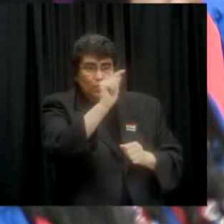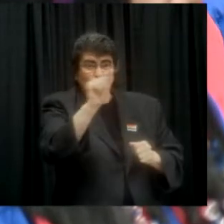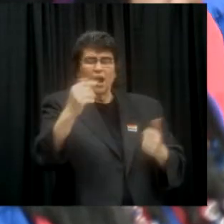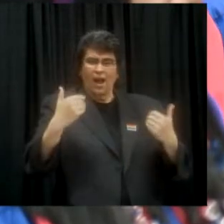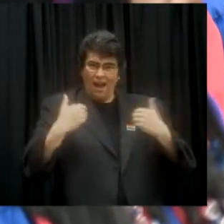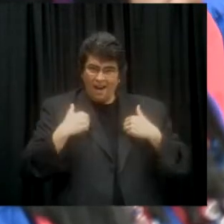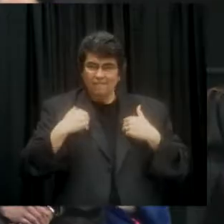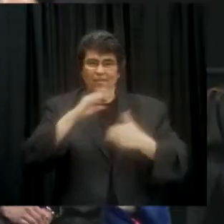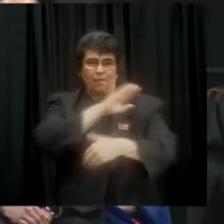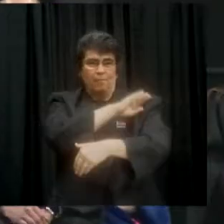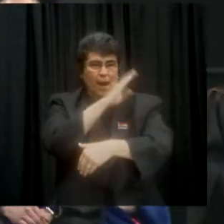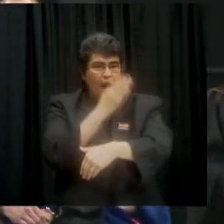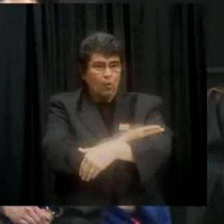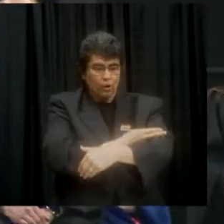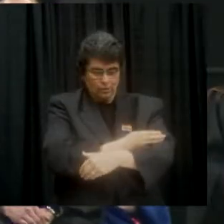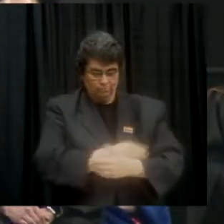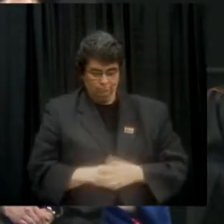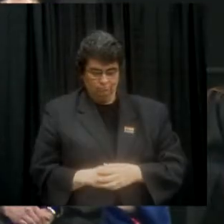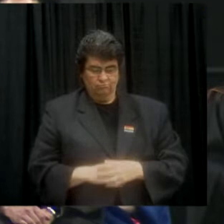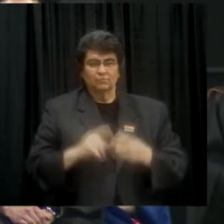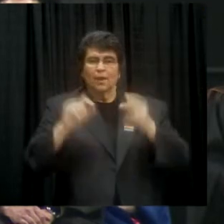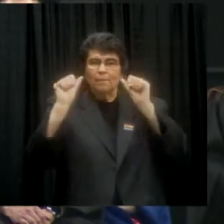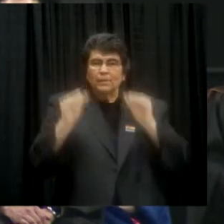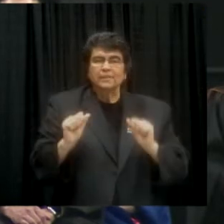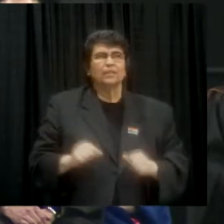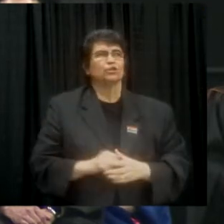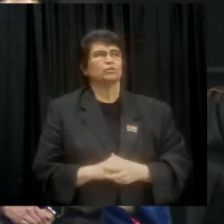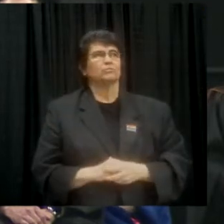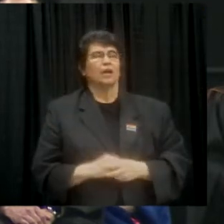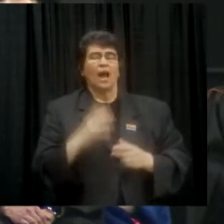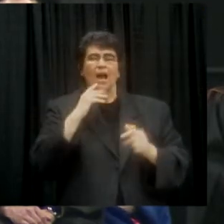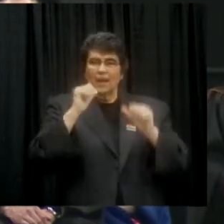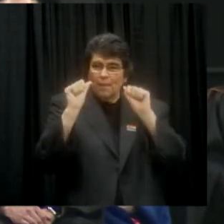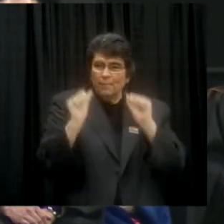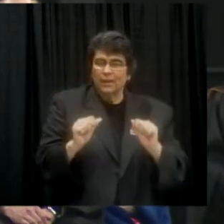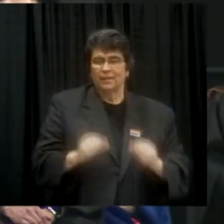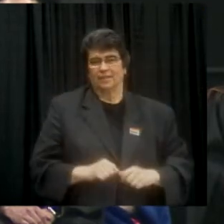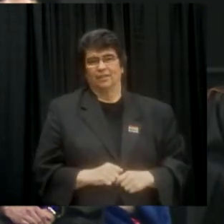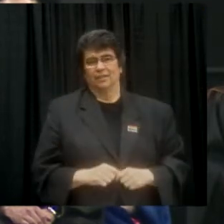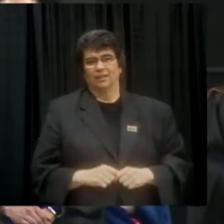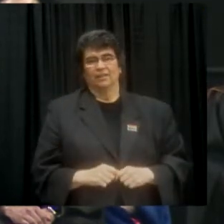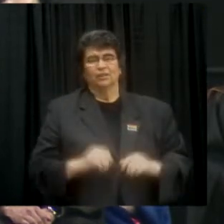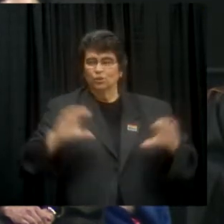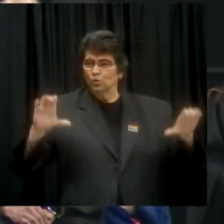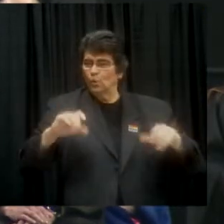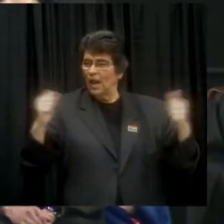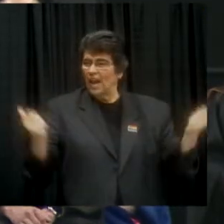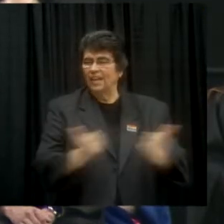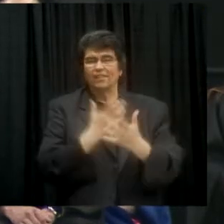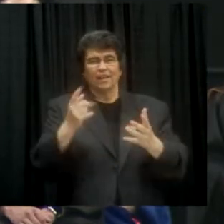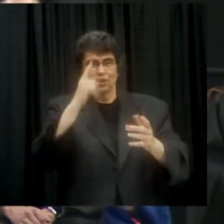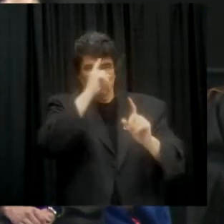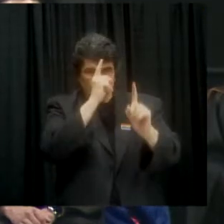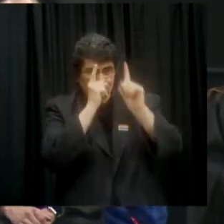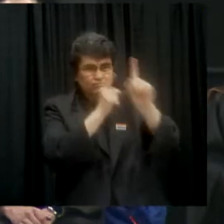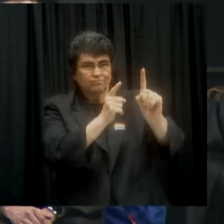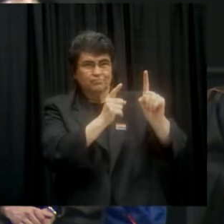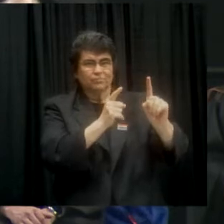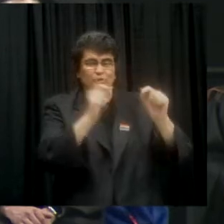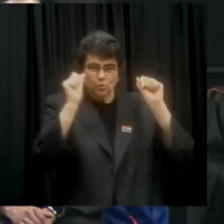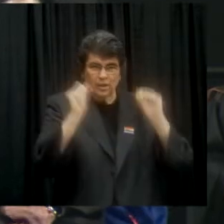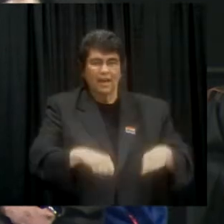the power, the potential, and the ability to do anything you put your mind to.